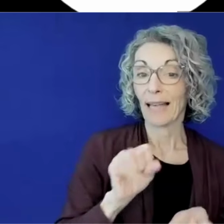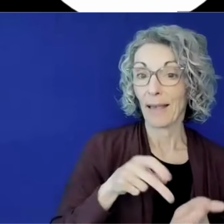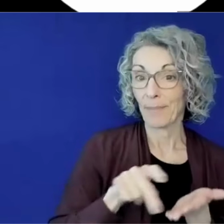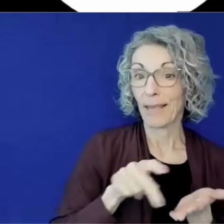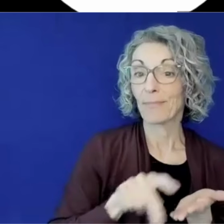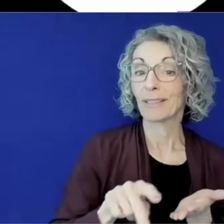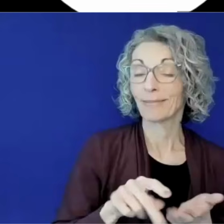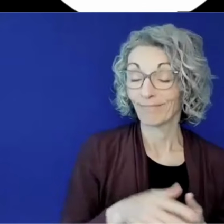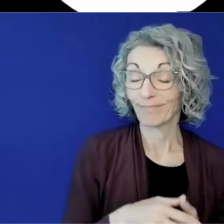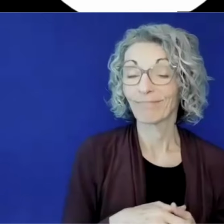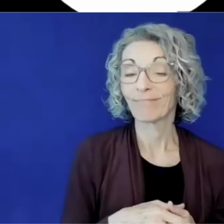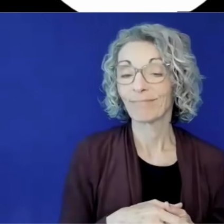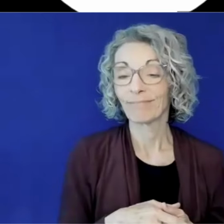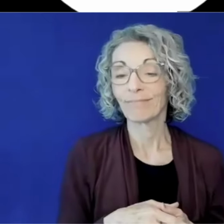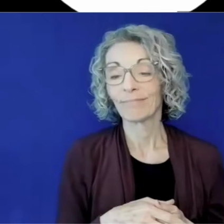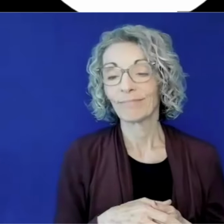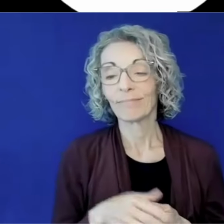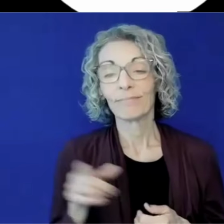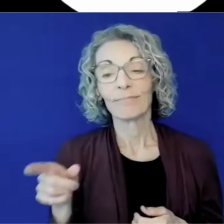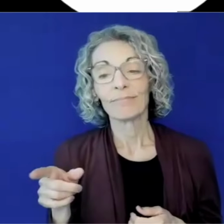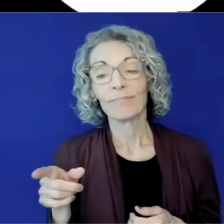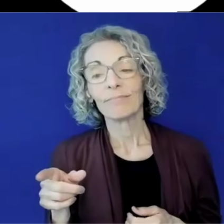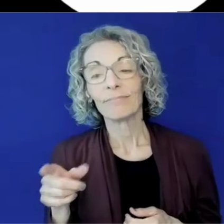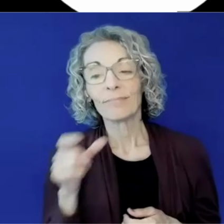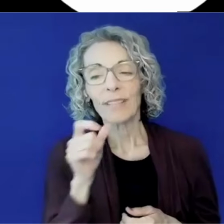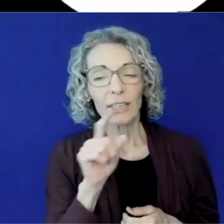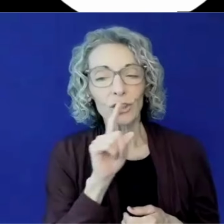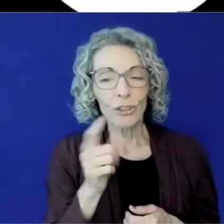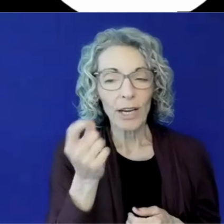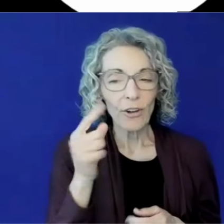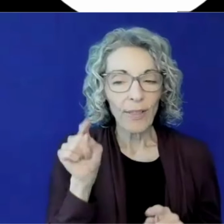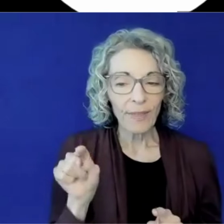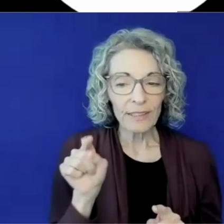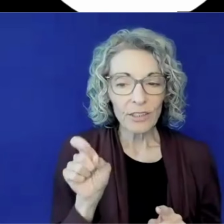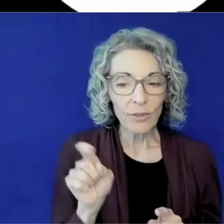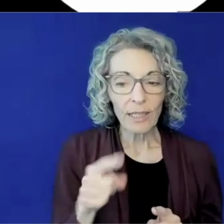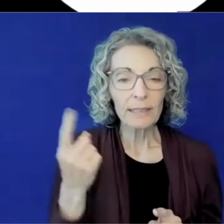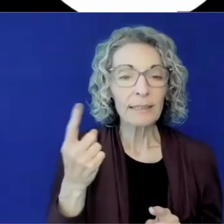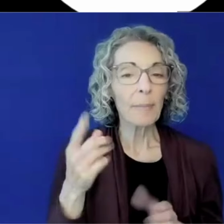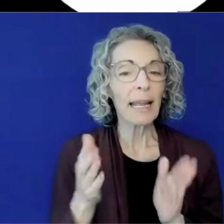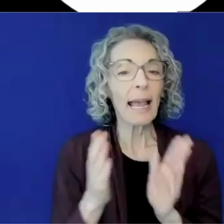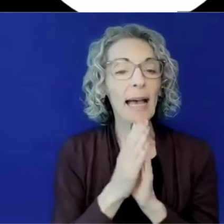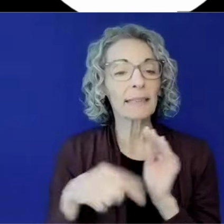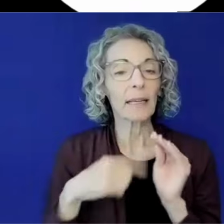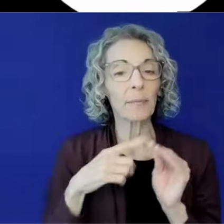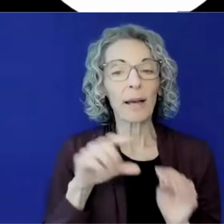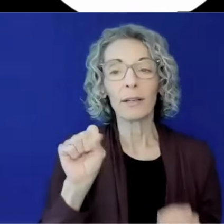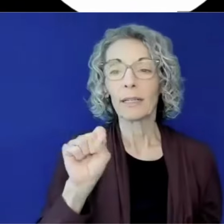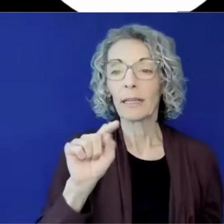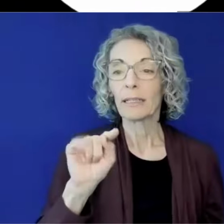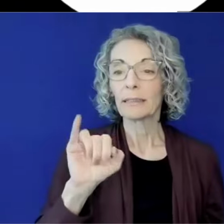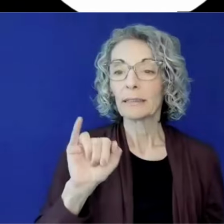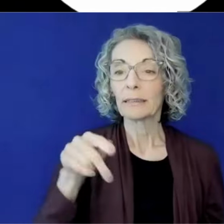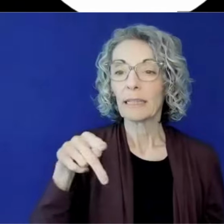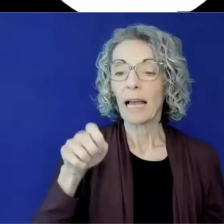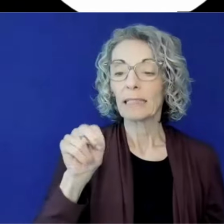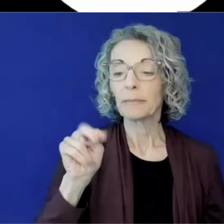And I'm not quite sure if I understand completely this question. Somebody's asking about a stipend affecting a